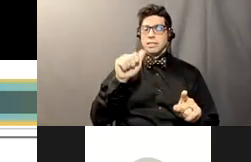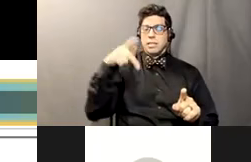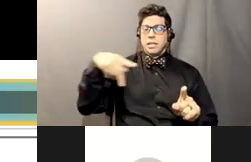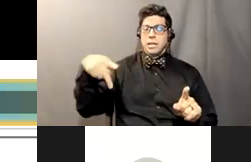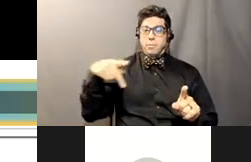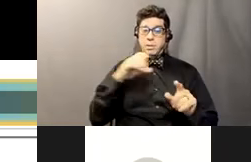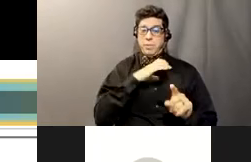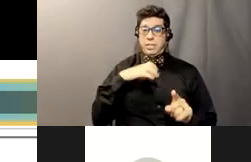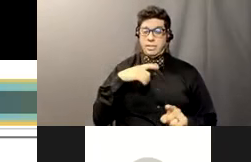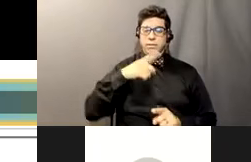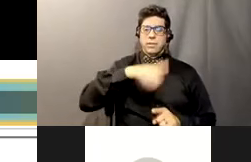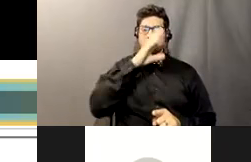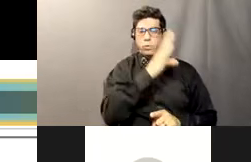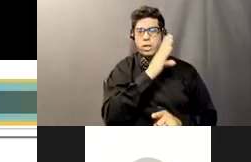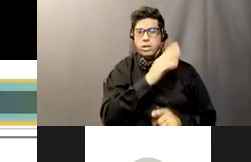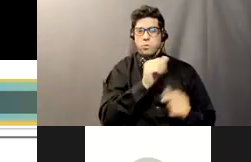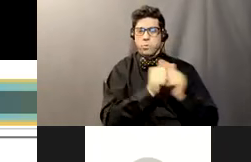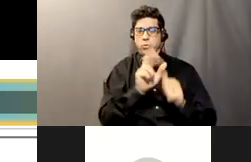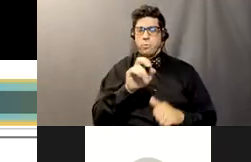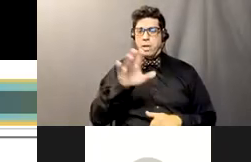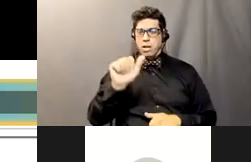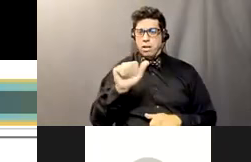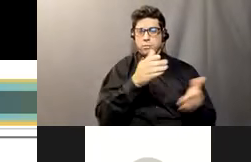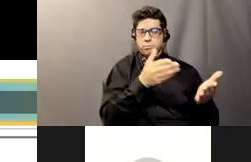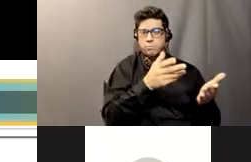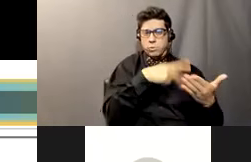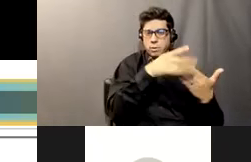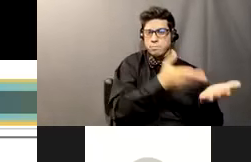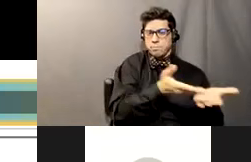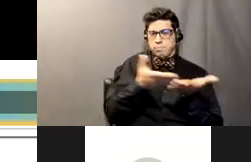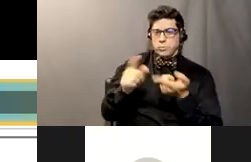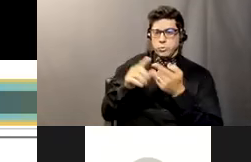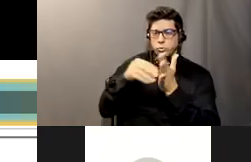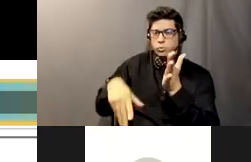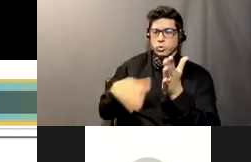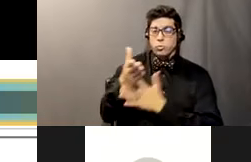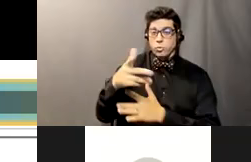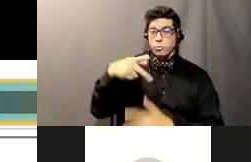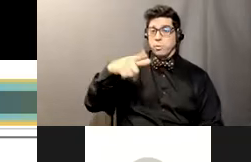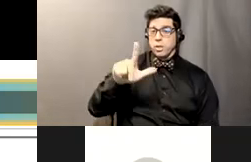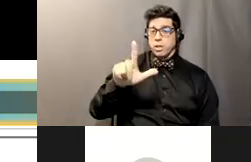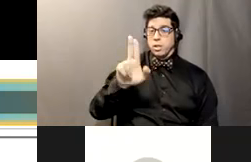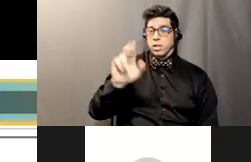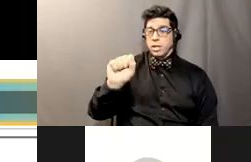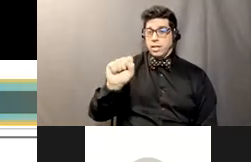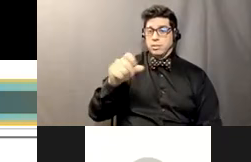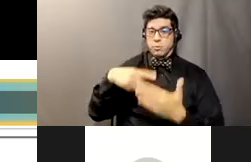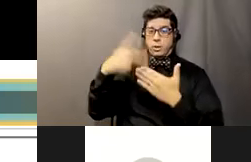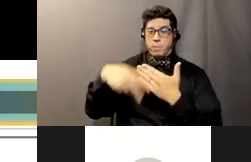Rebecca to bring that program and services to our students, typically through our PLUS program. And